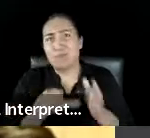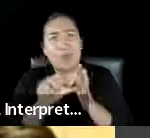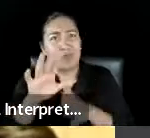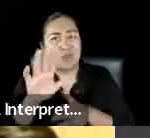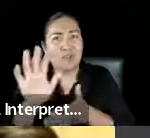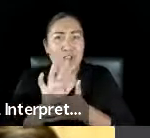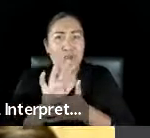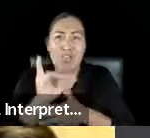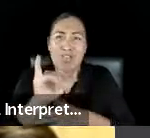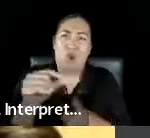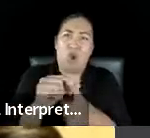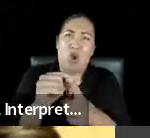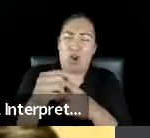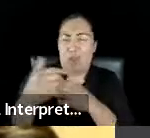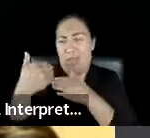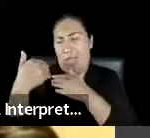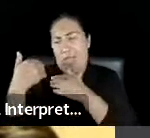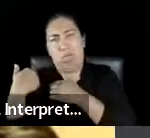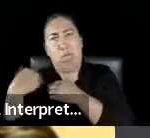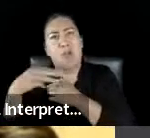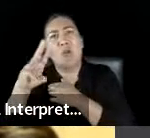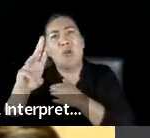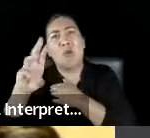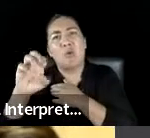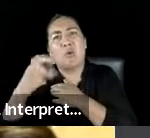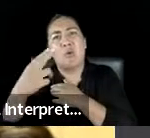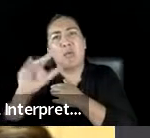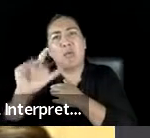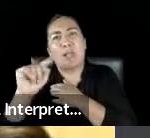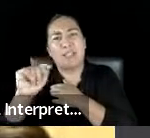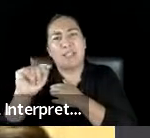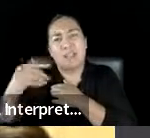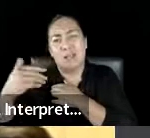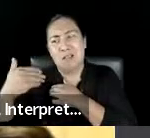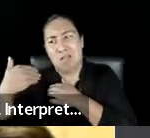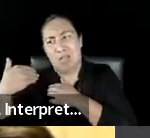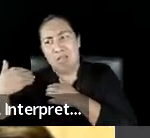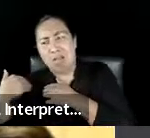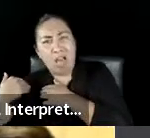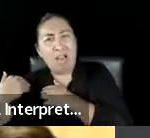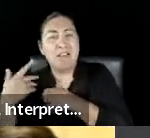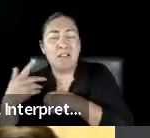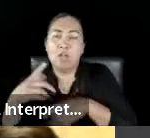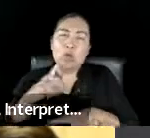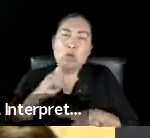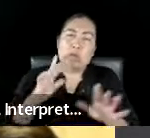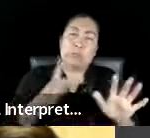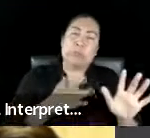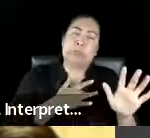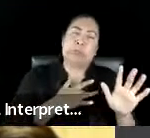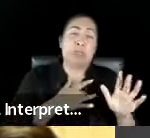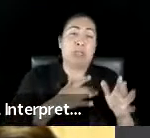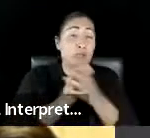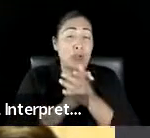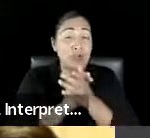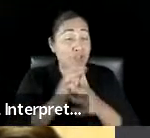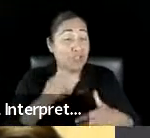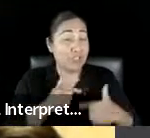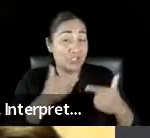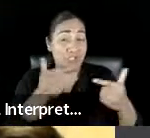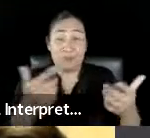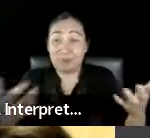It's something that really resonated with me. And I think it speaks to a lot of people. So congratulations on your film. And I'm going to go ahead and turn the stage over to you